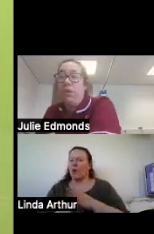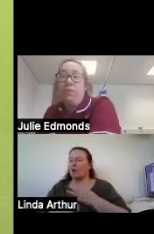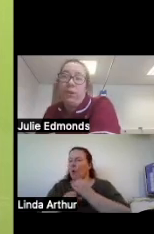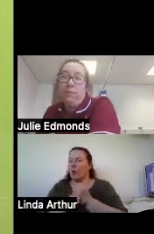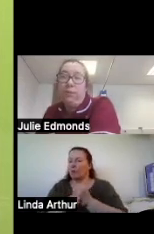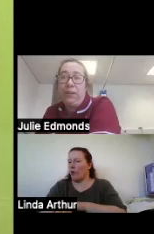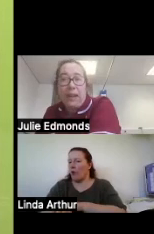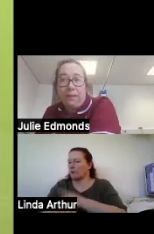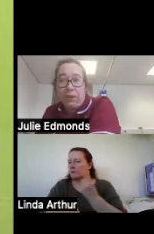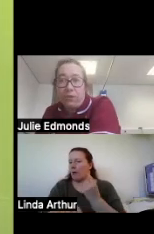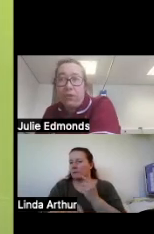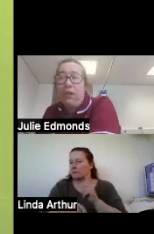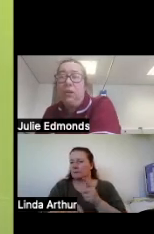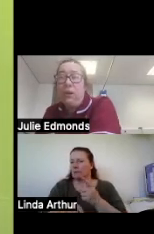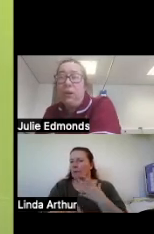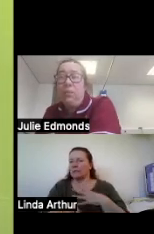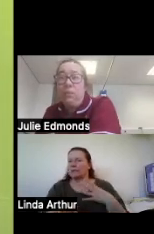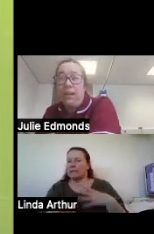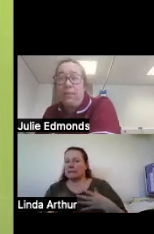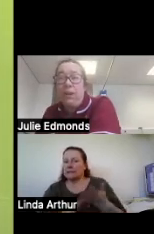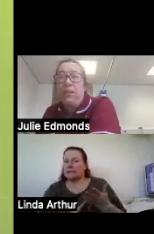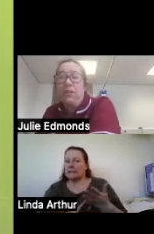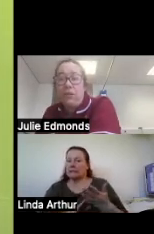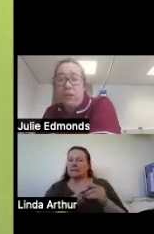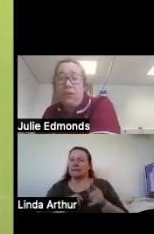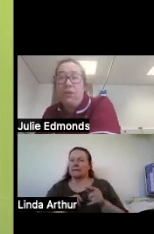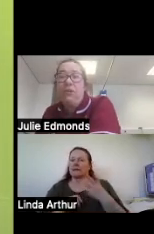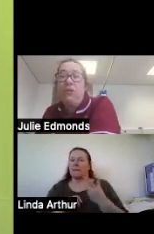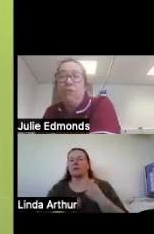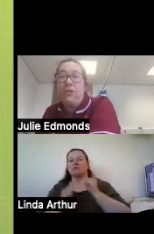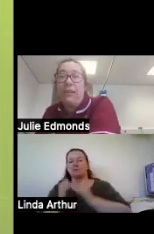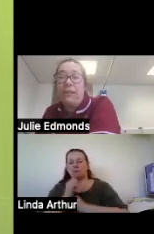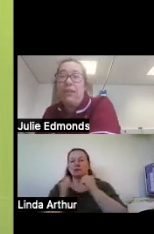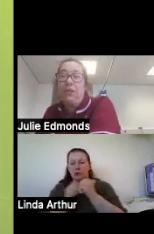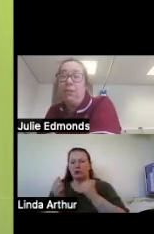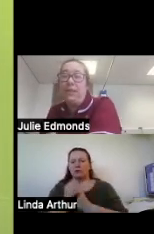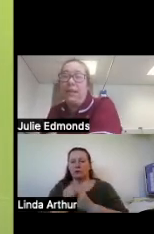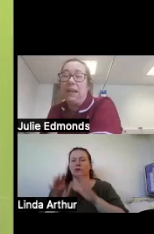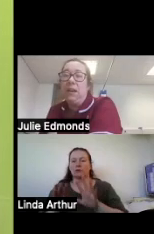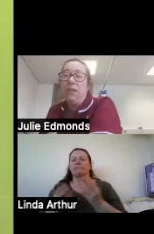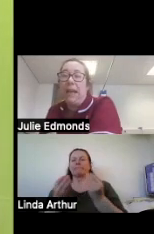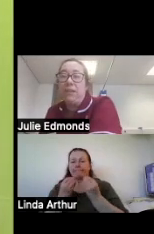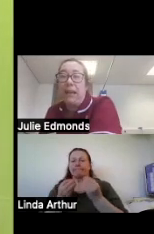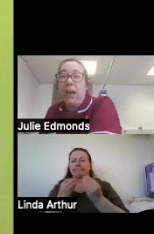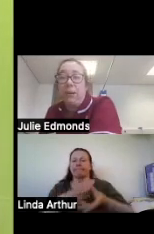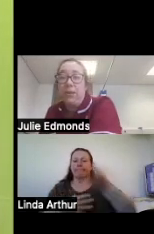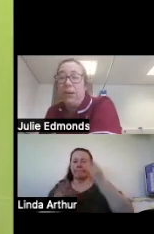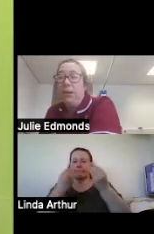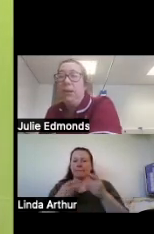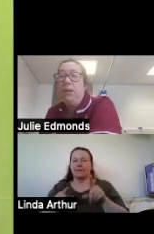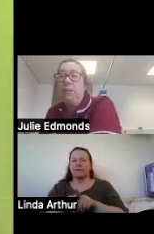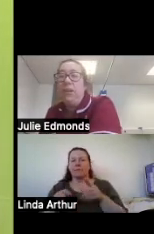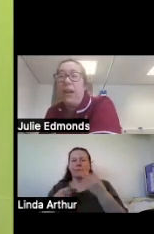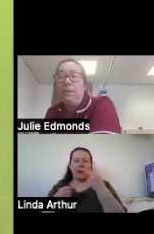as long as possible when you have the urge. It's about a structured to gradually teach. We always say the bladder's like a cupboard.